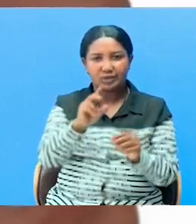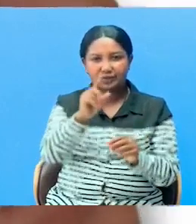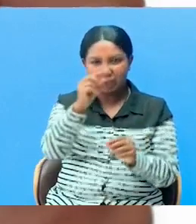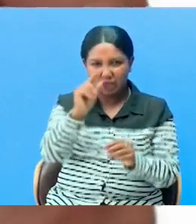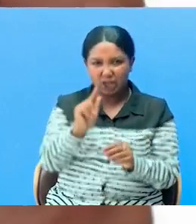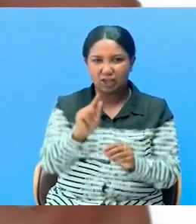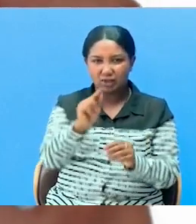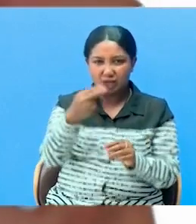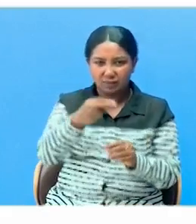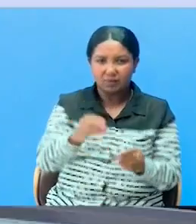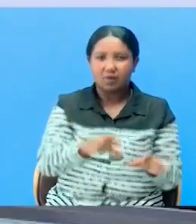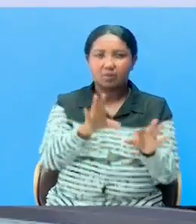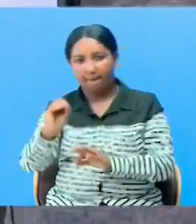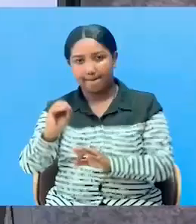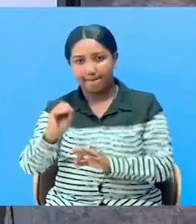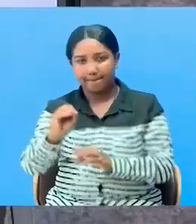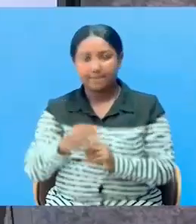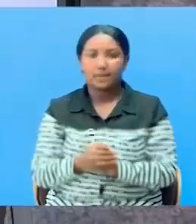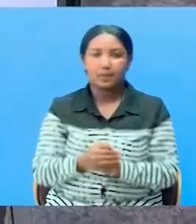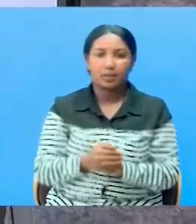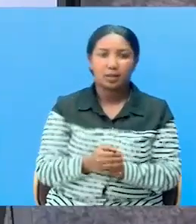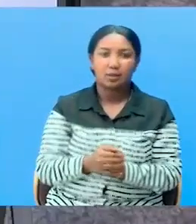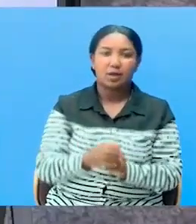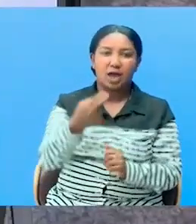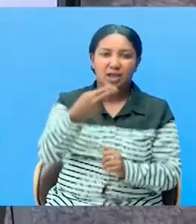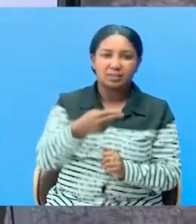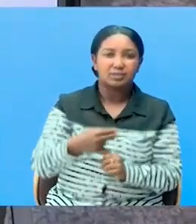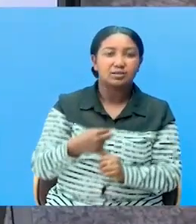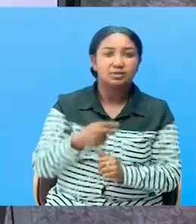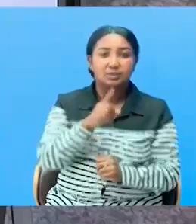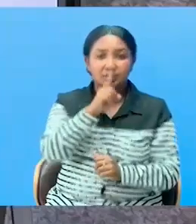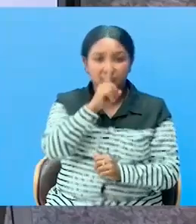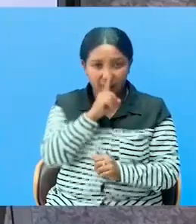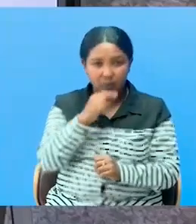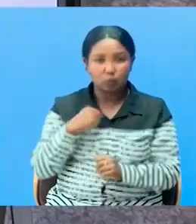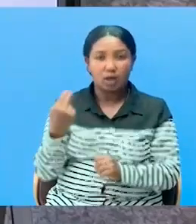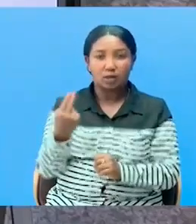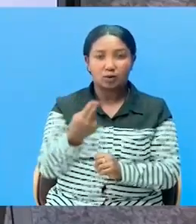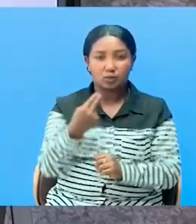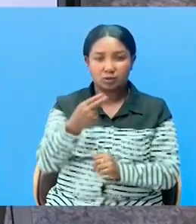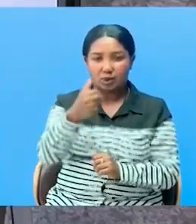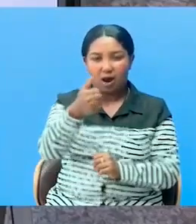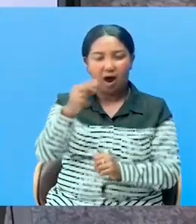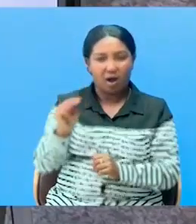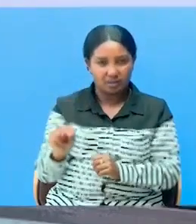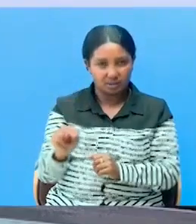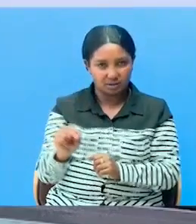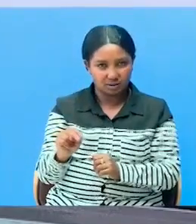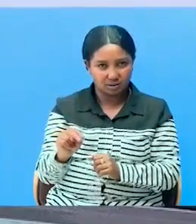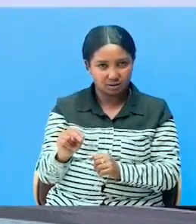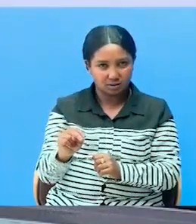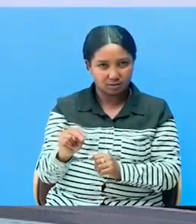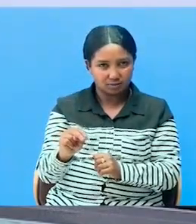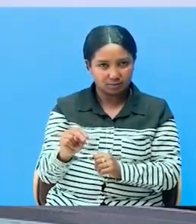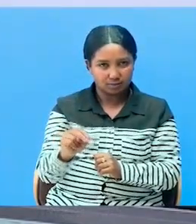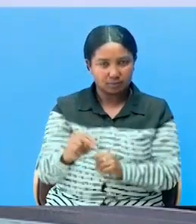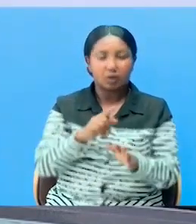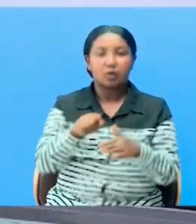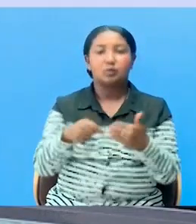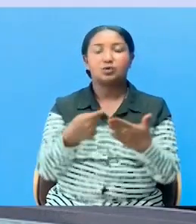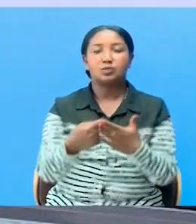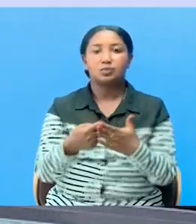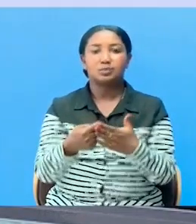says hour, so H is silent, and then we can use an as that.